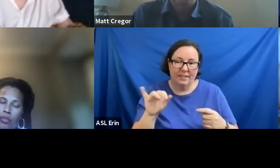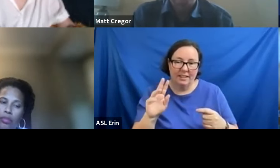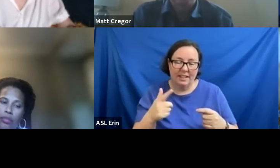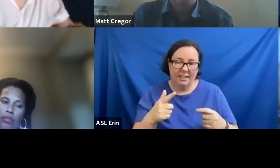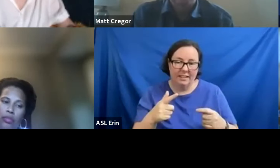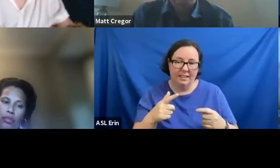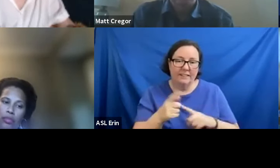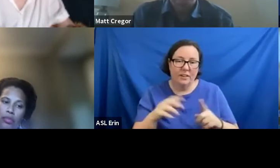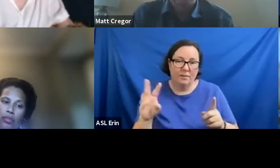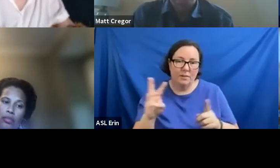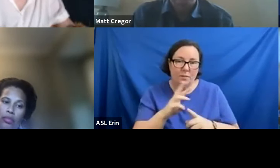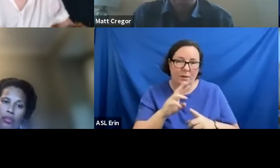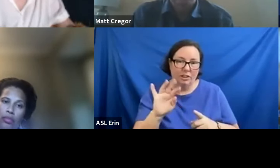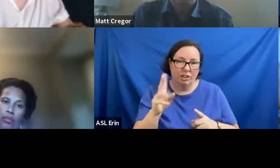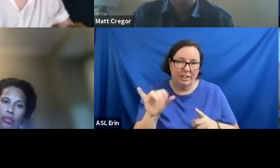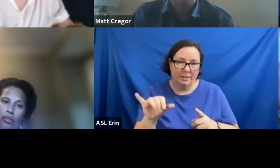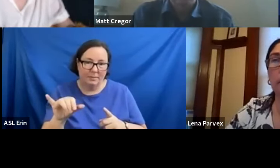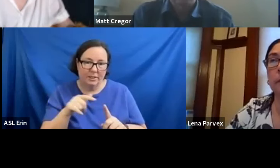West Roxbury. So